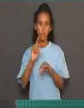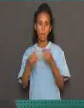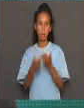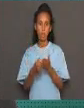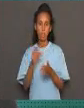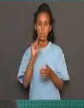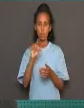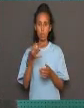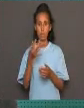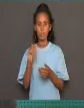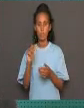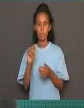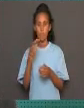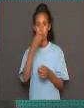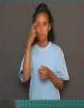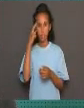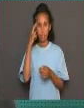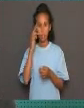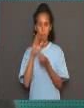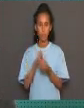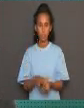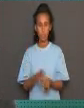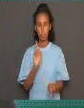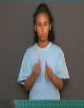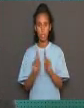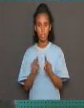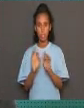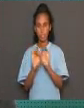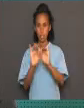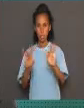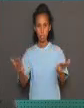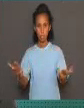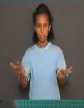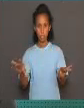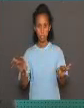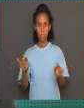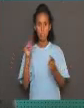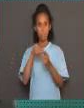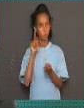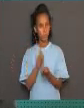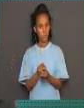will learn about some of the factors that affect population